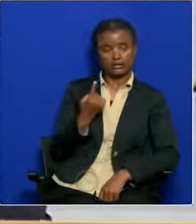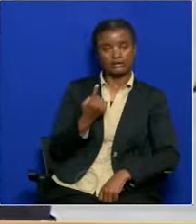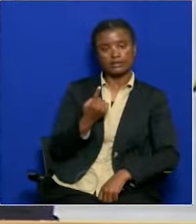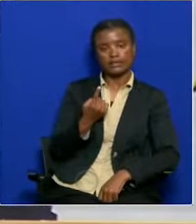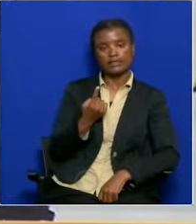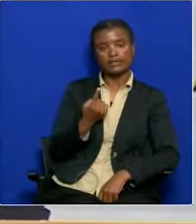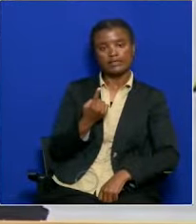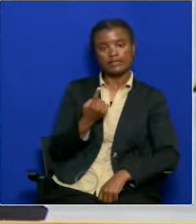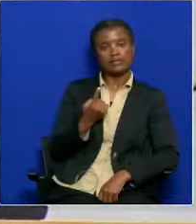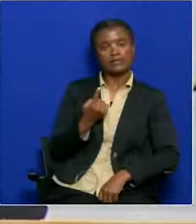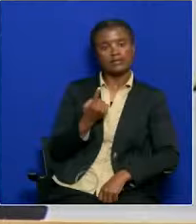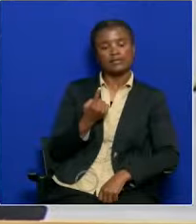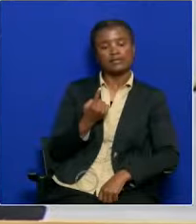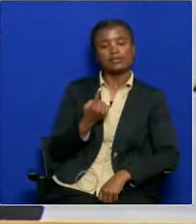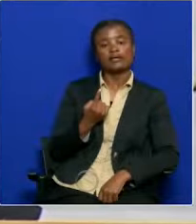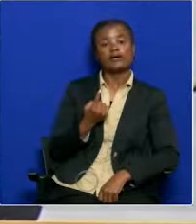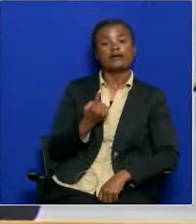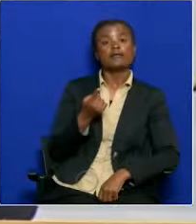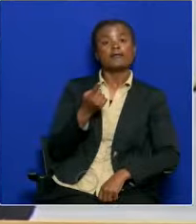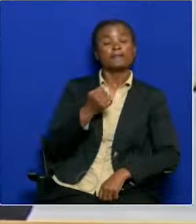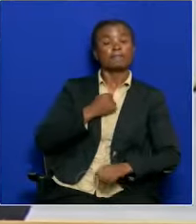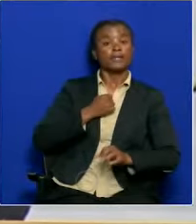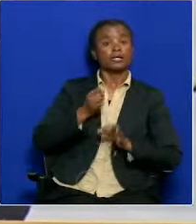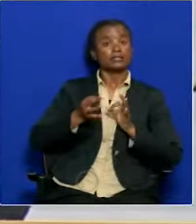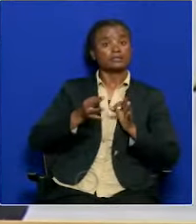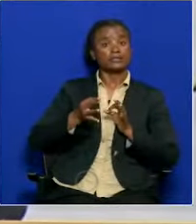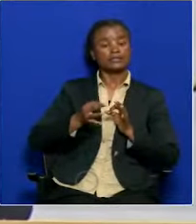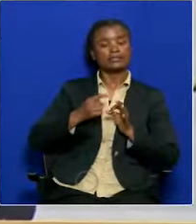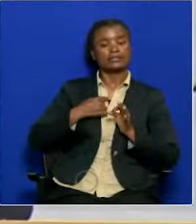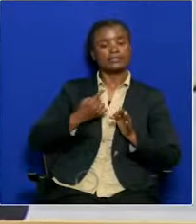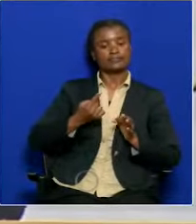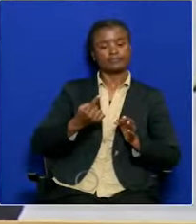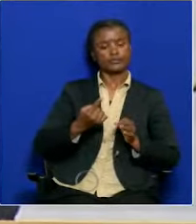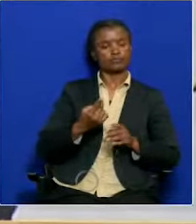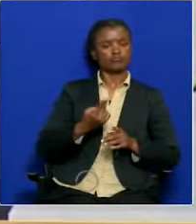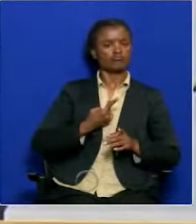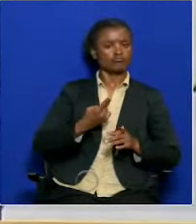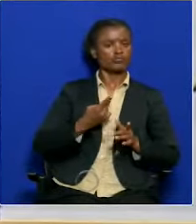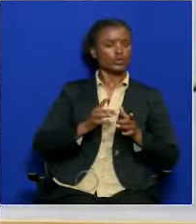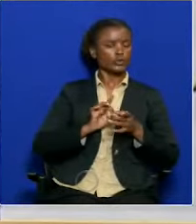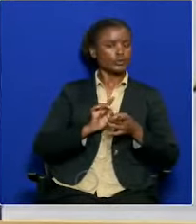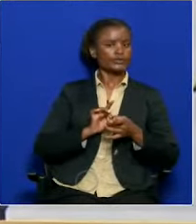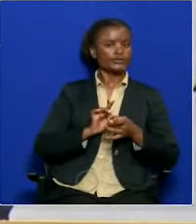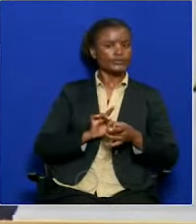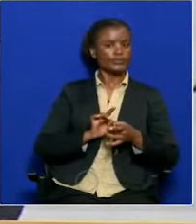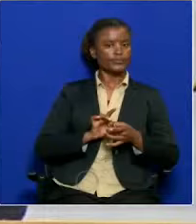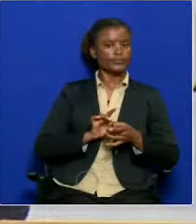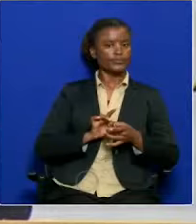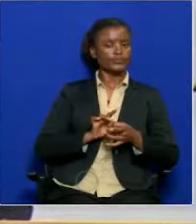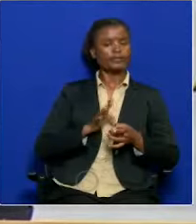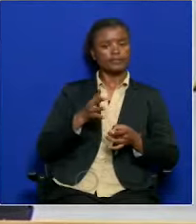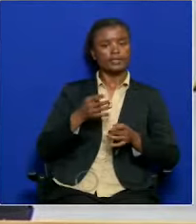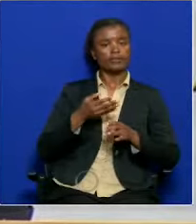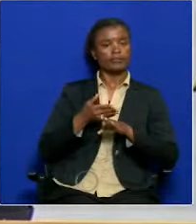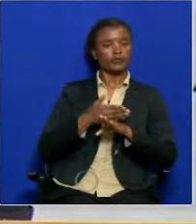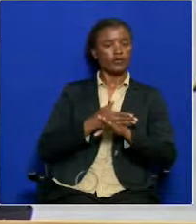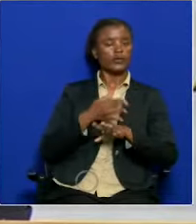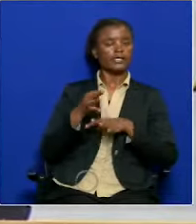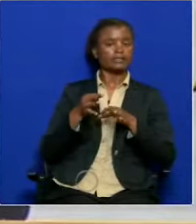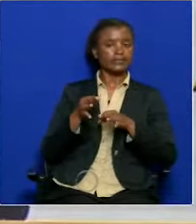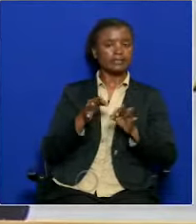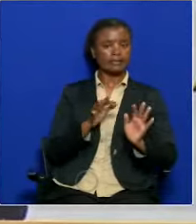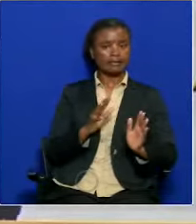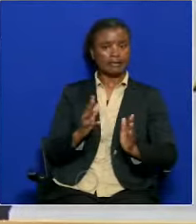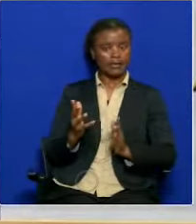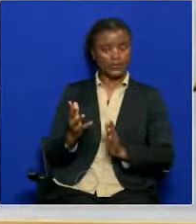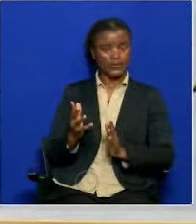From my explanation, our relationship, I indicated how is it. And